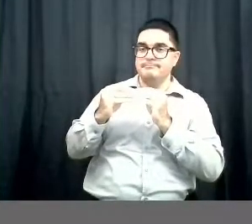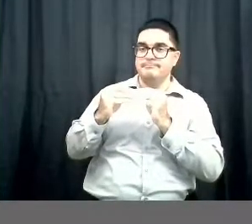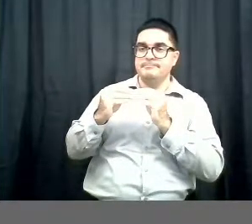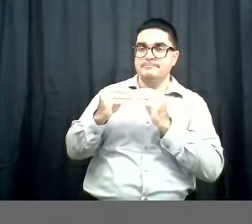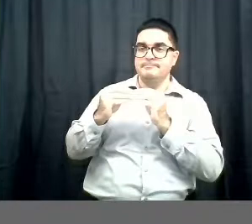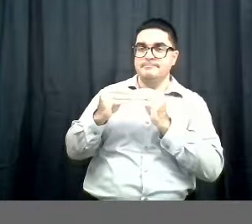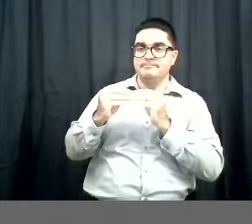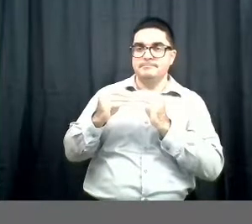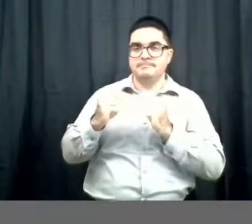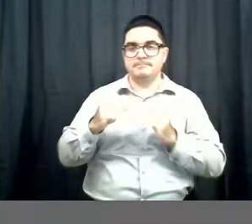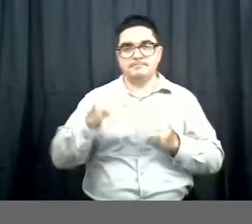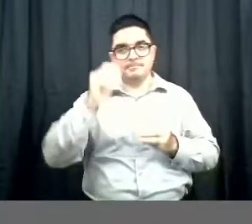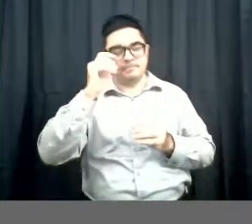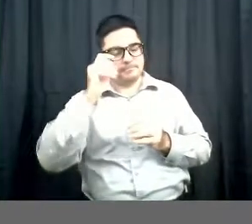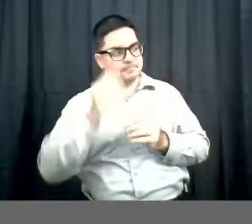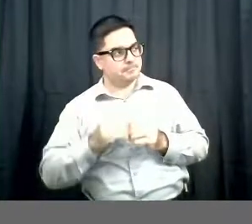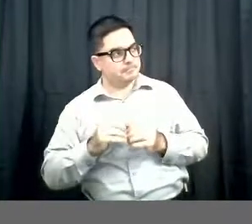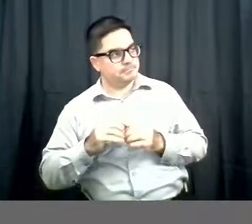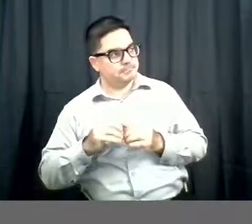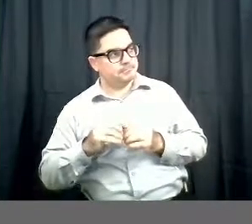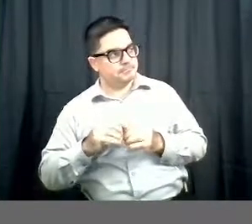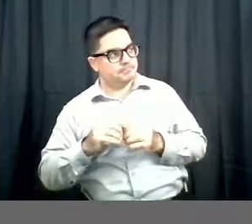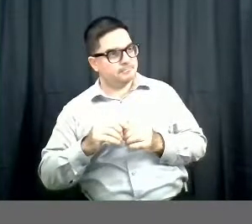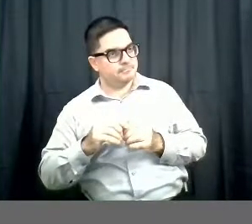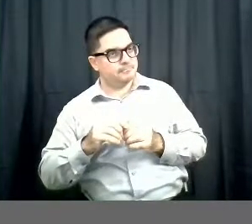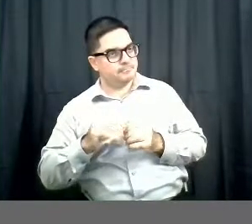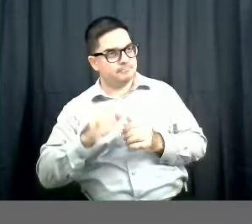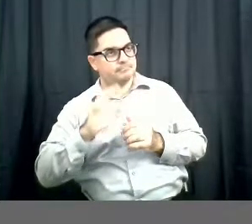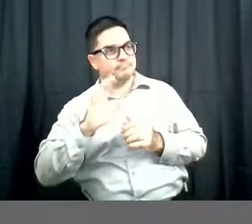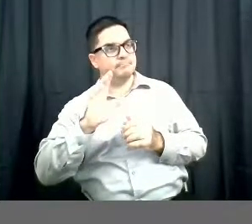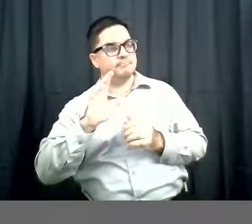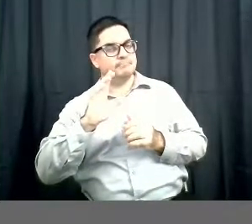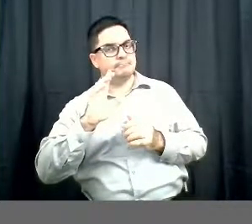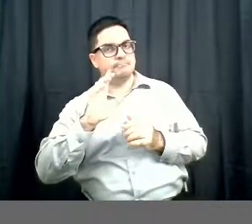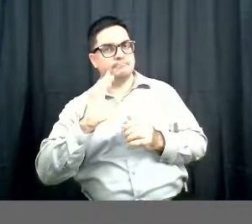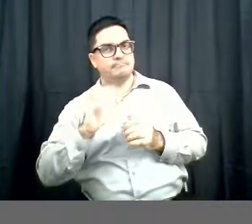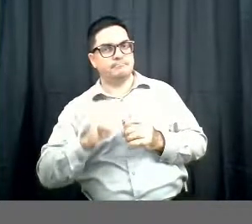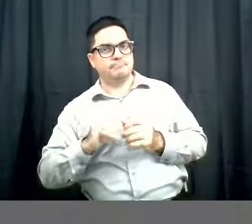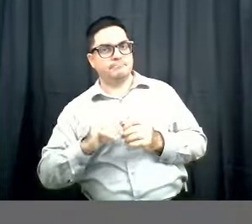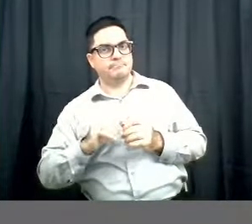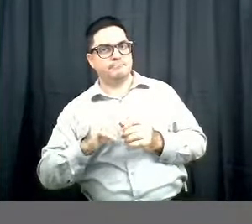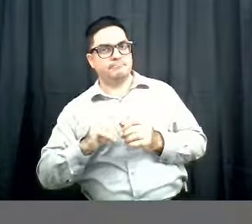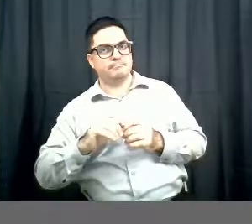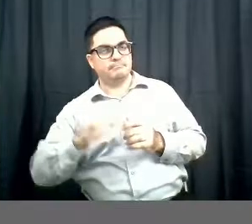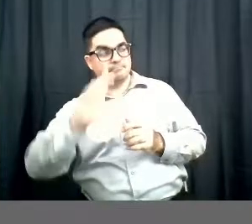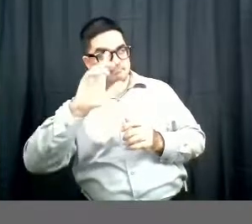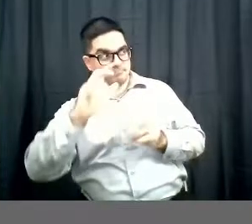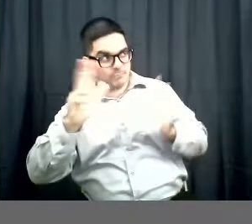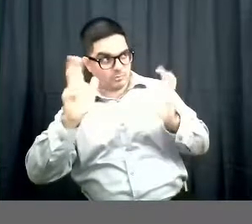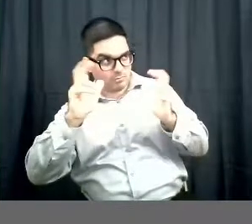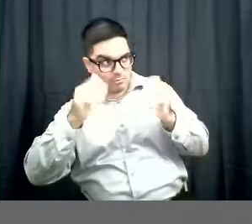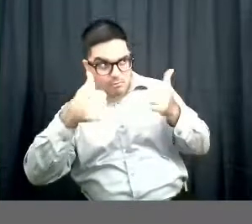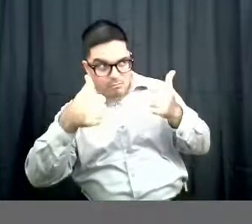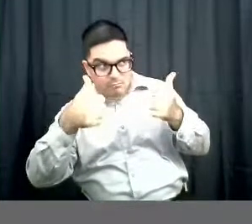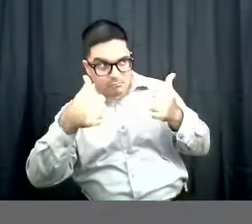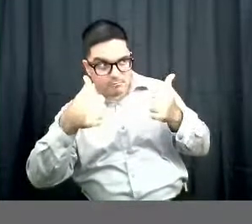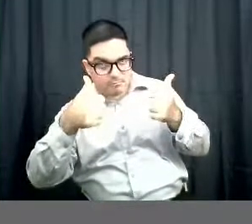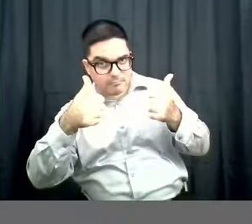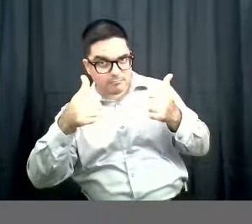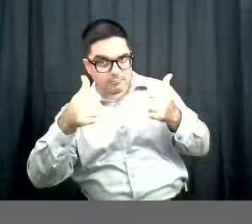Yeah, Gaurav, I don't know if you want to weigh in. Sure. I mean, can you hear me all right?